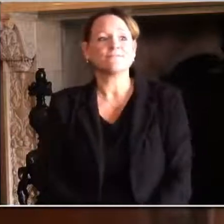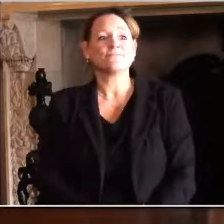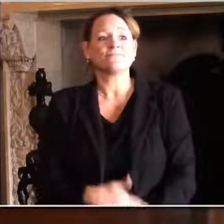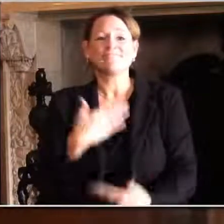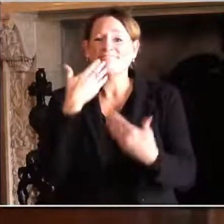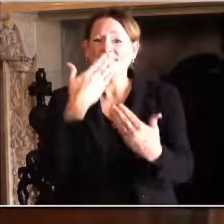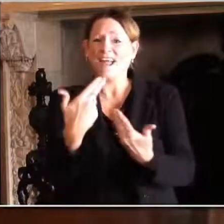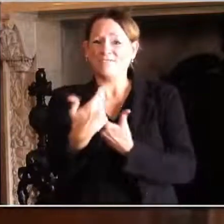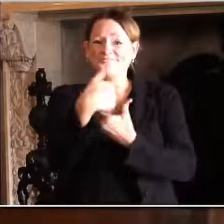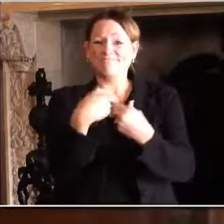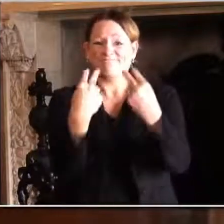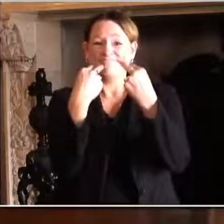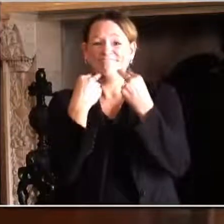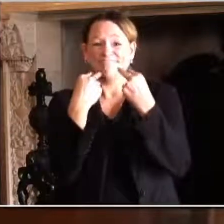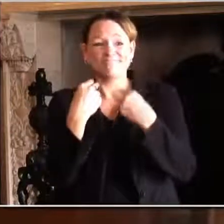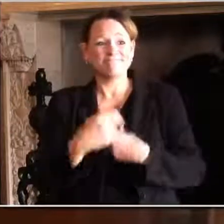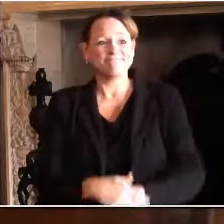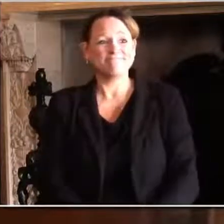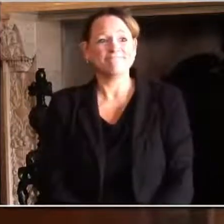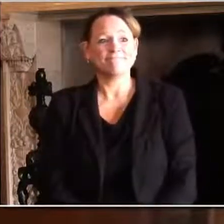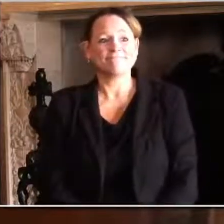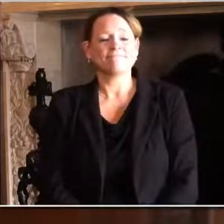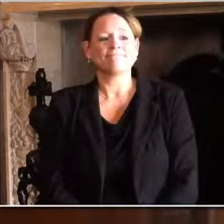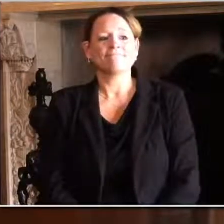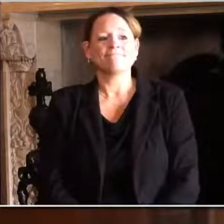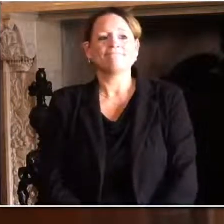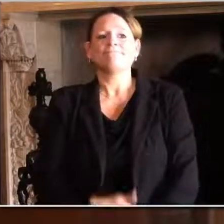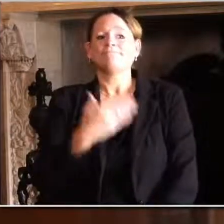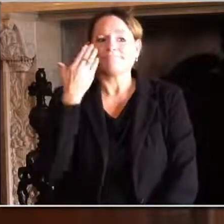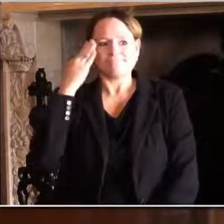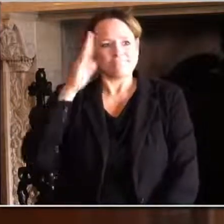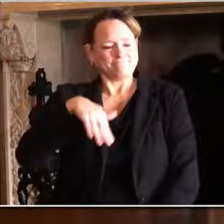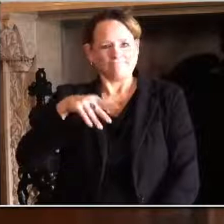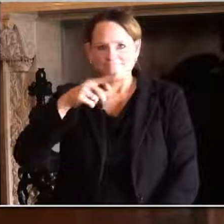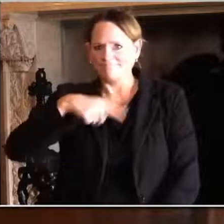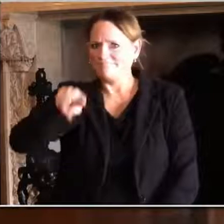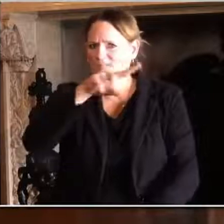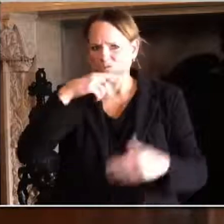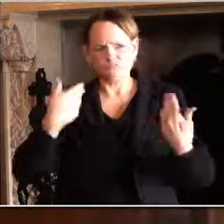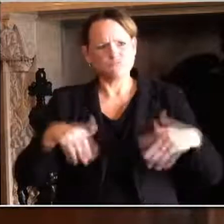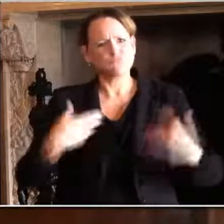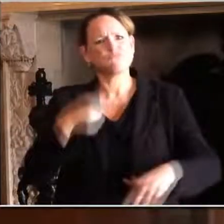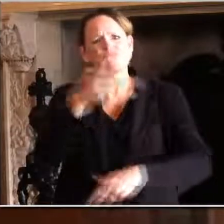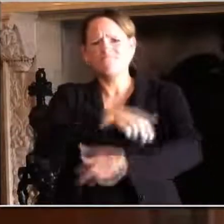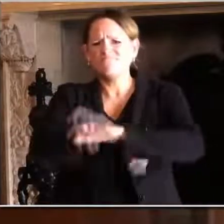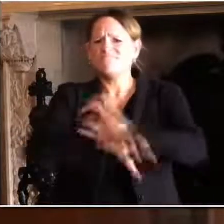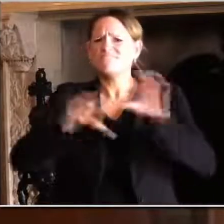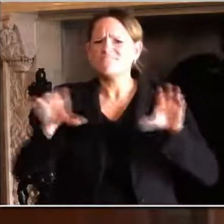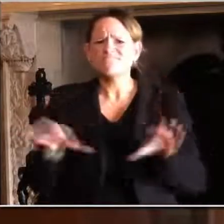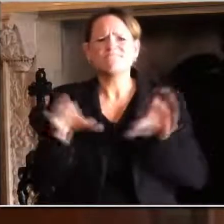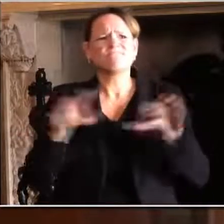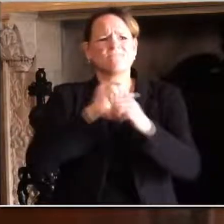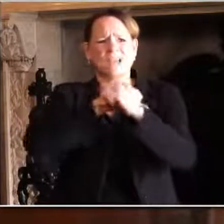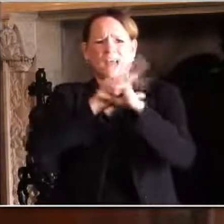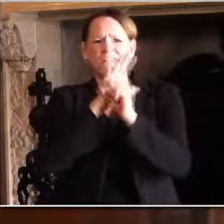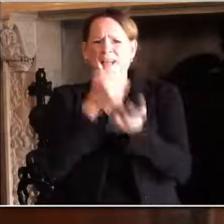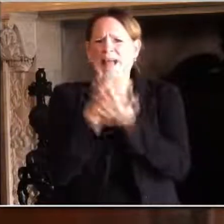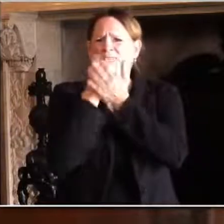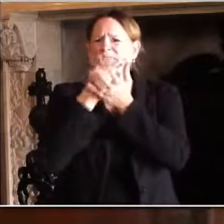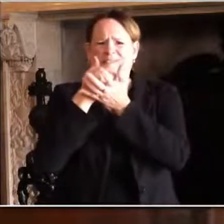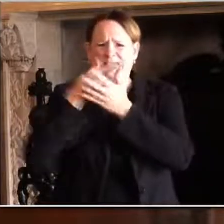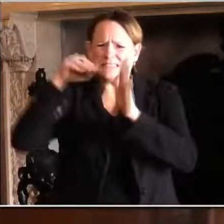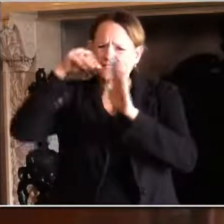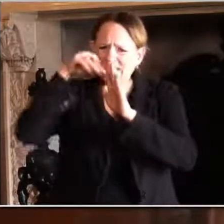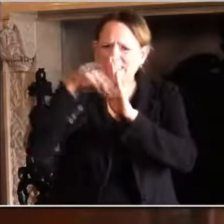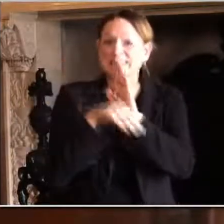many of you throughout this pandemic have been doing your part to flatten the curve and help keep our families and our neighbors and our communities